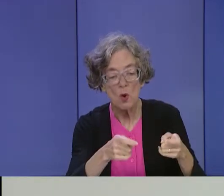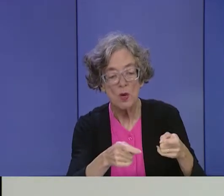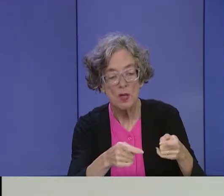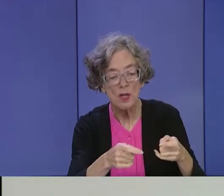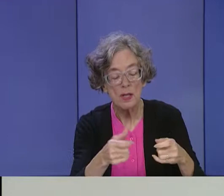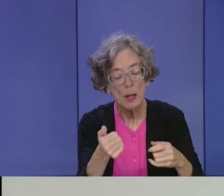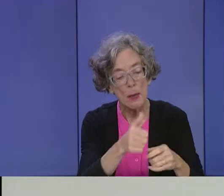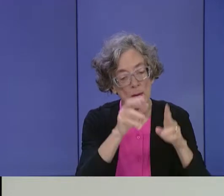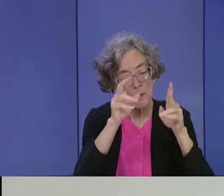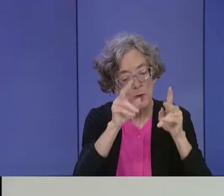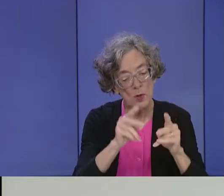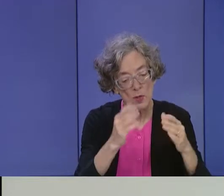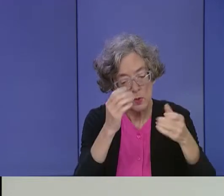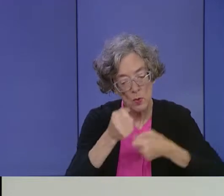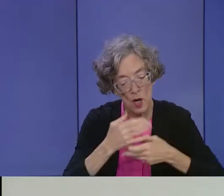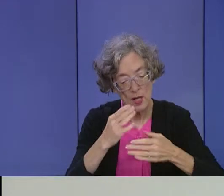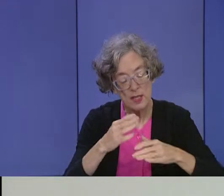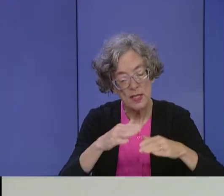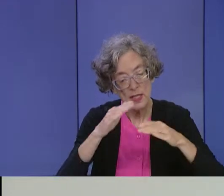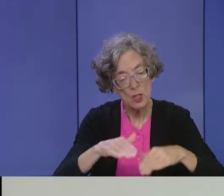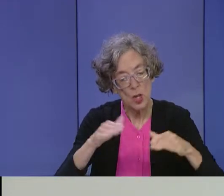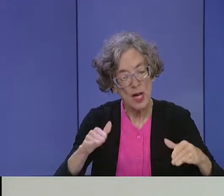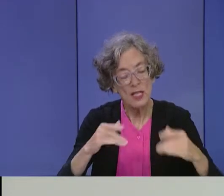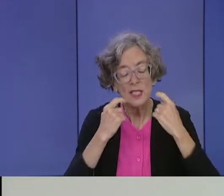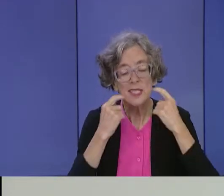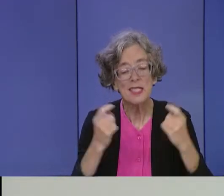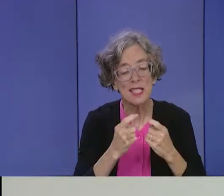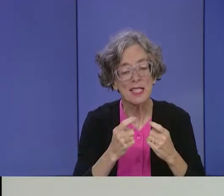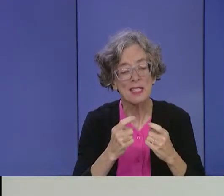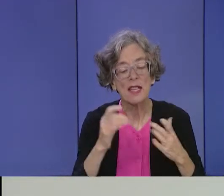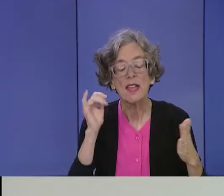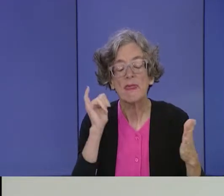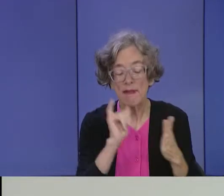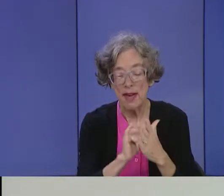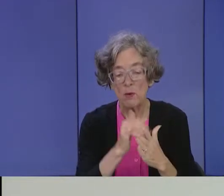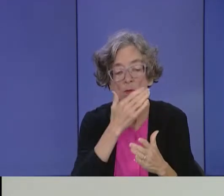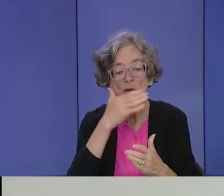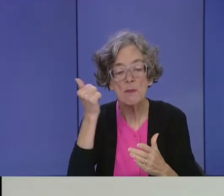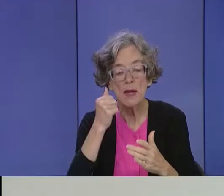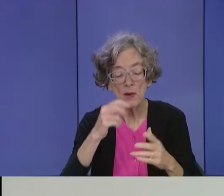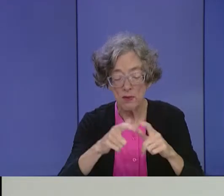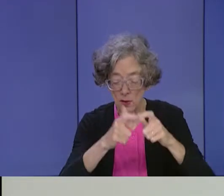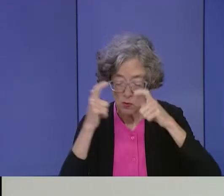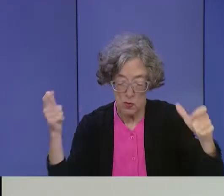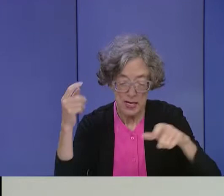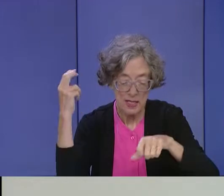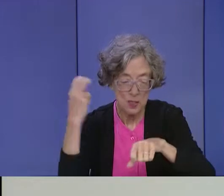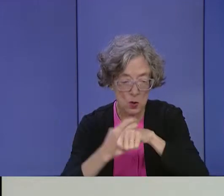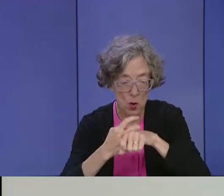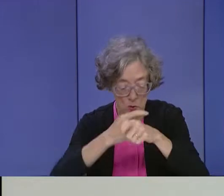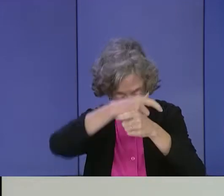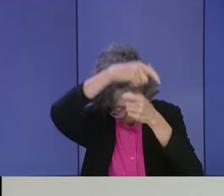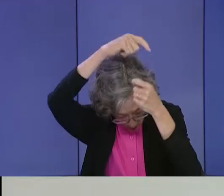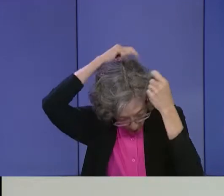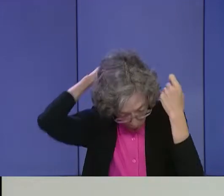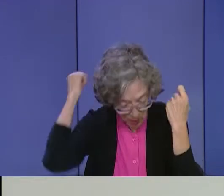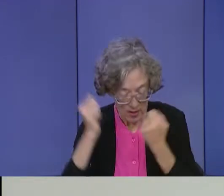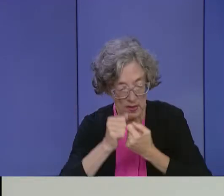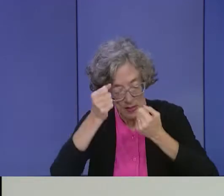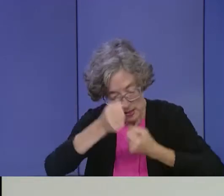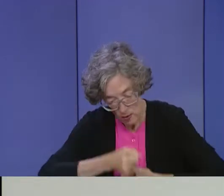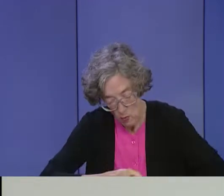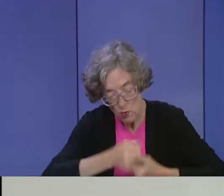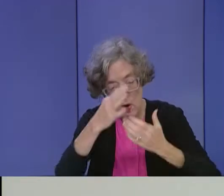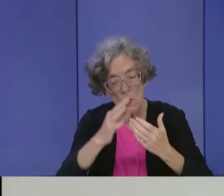Whoever causes one of these little ones who believe in me to sin, it would be better for him if a great millstone were put around his neck and he